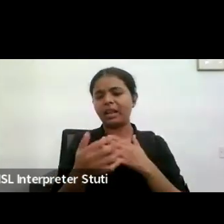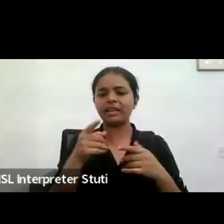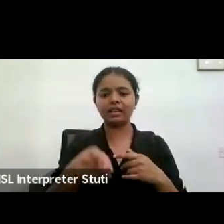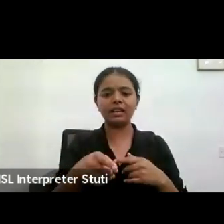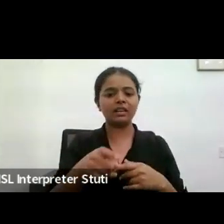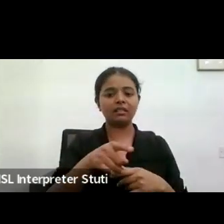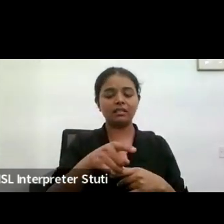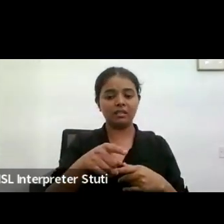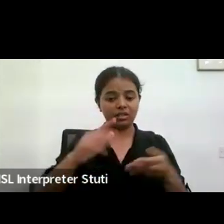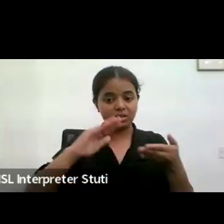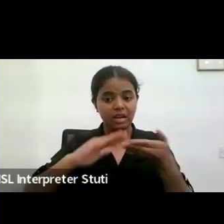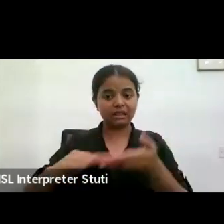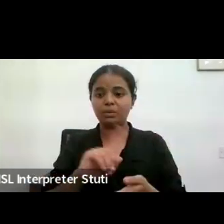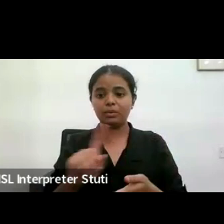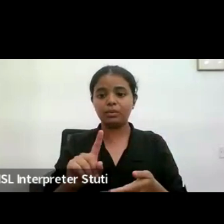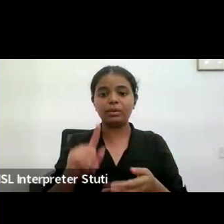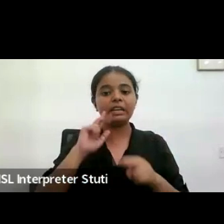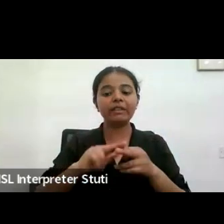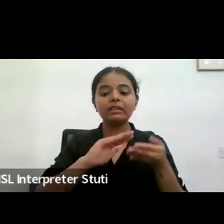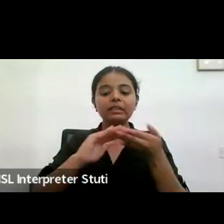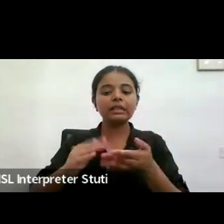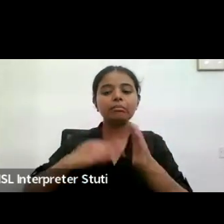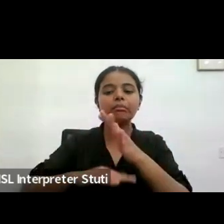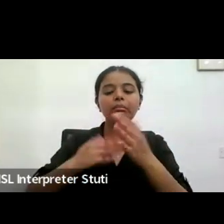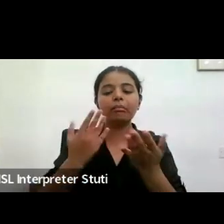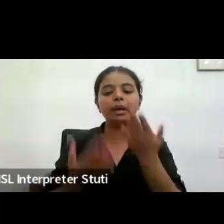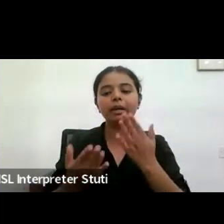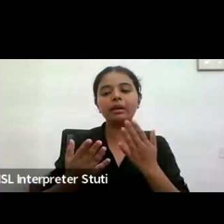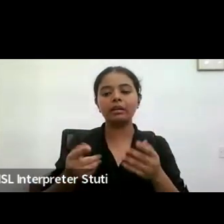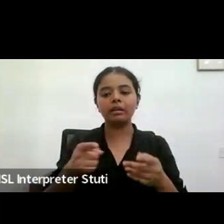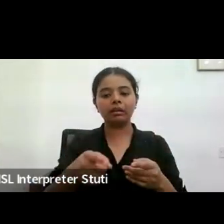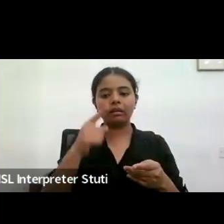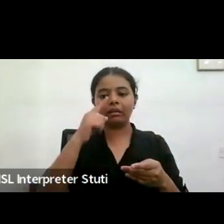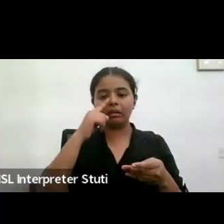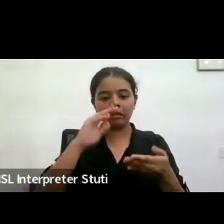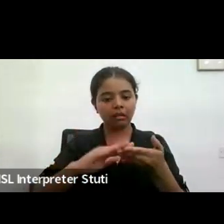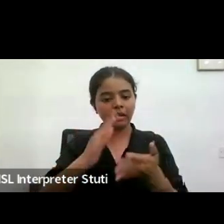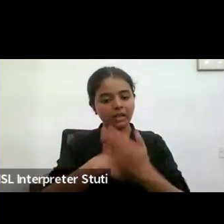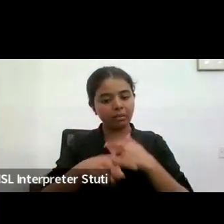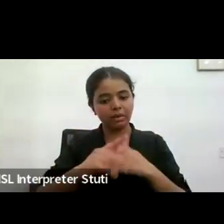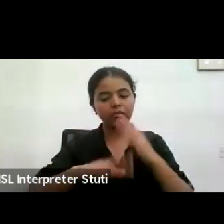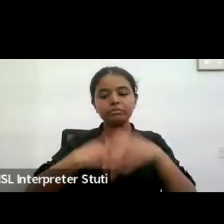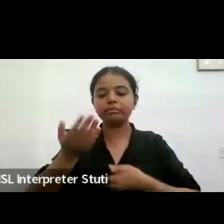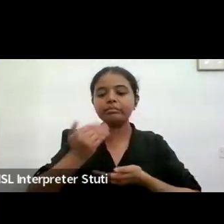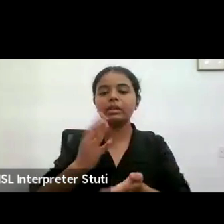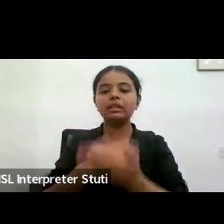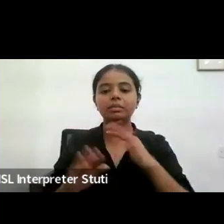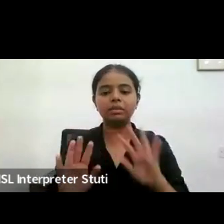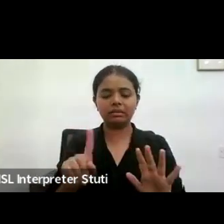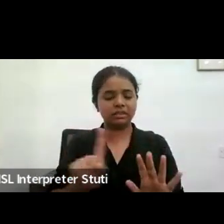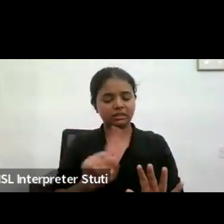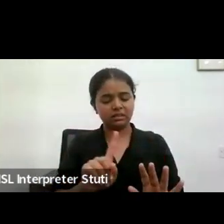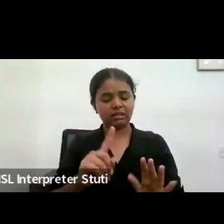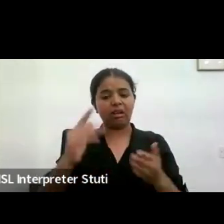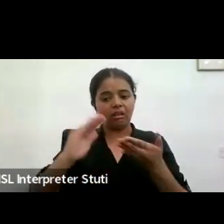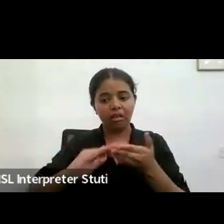done, and the thinking was that there is no need for them to have children. We just need to safeguard them